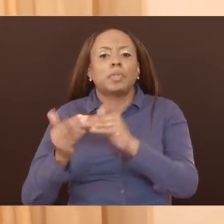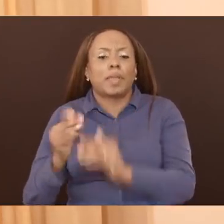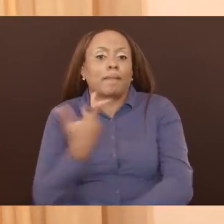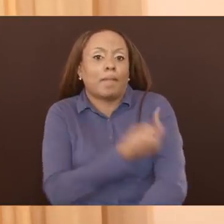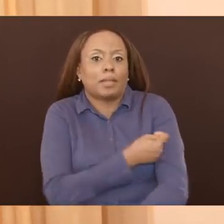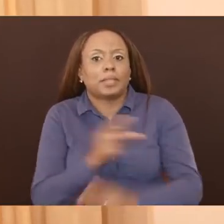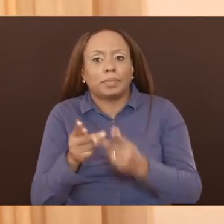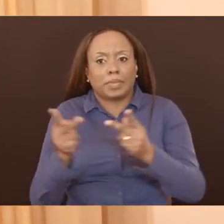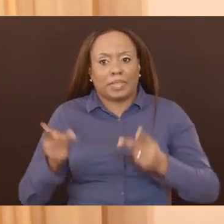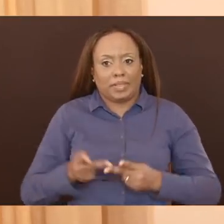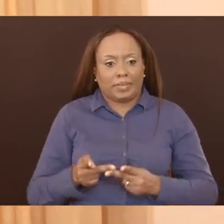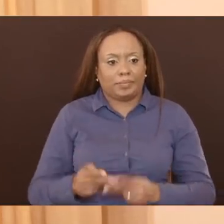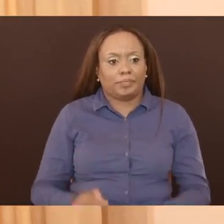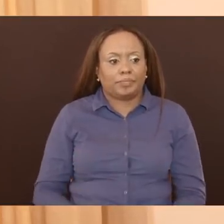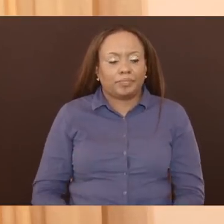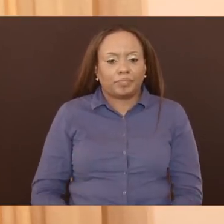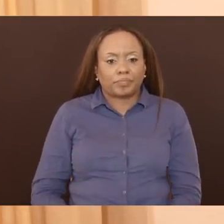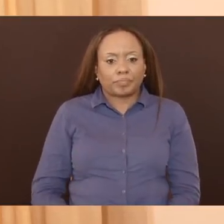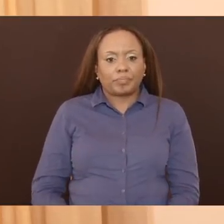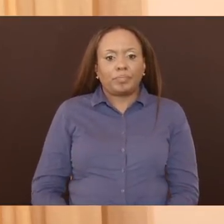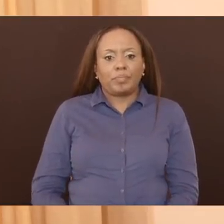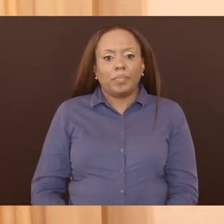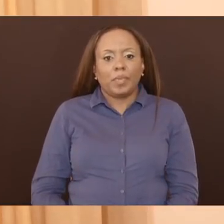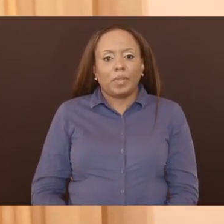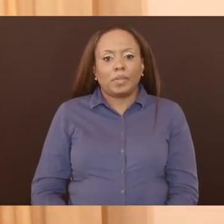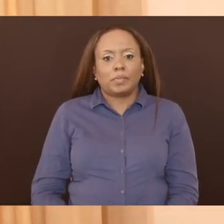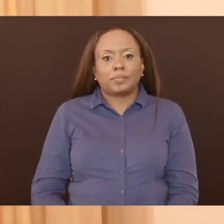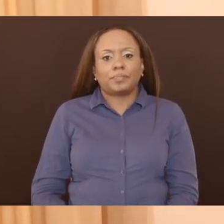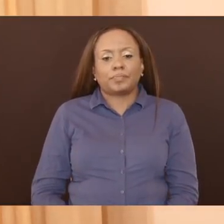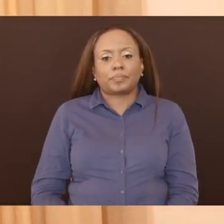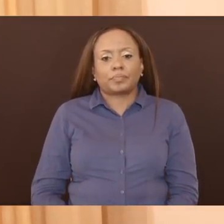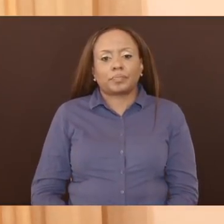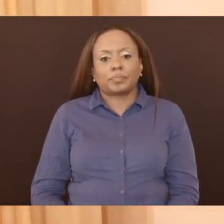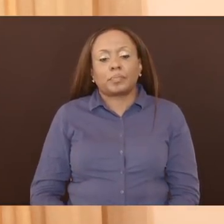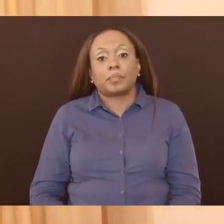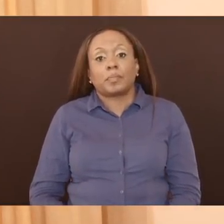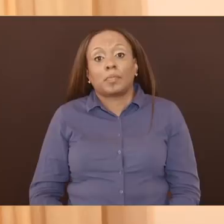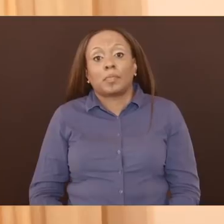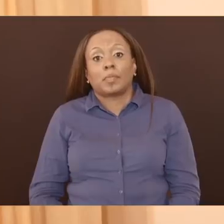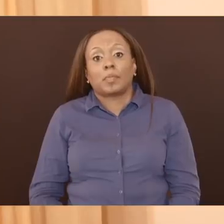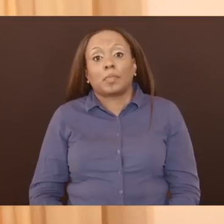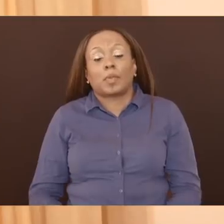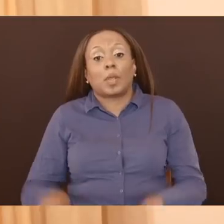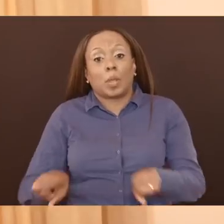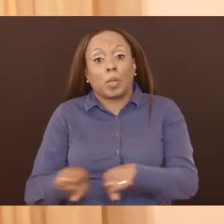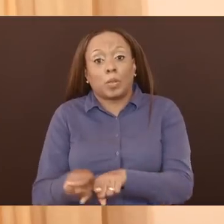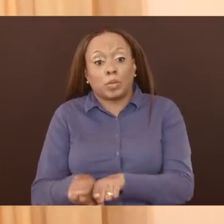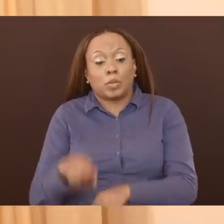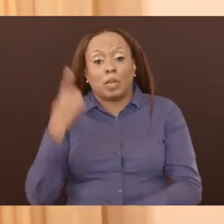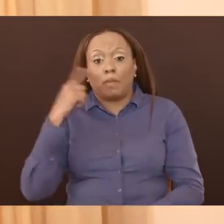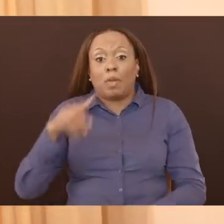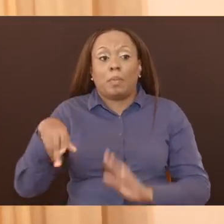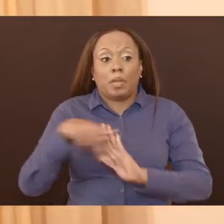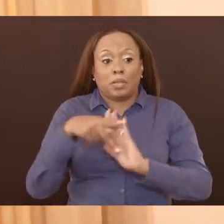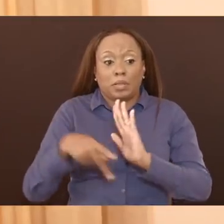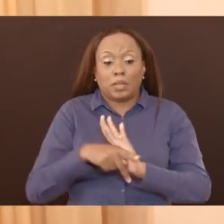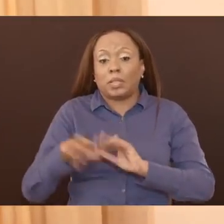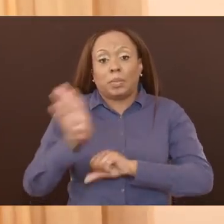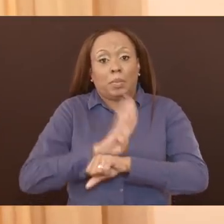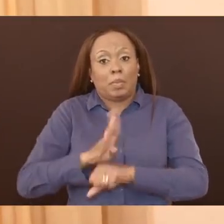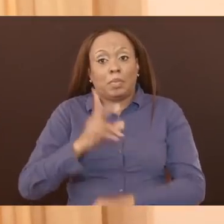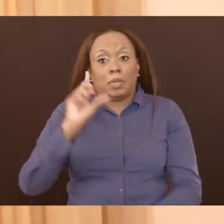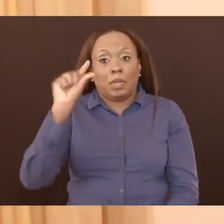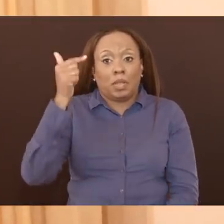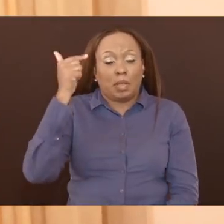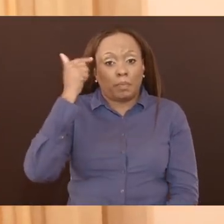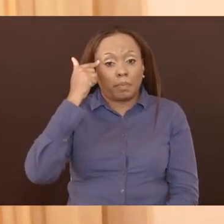also issued a directive to his officials that as a matter of policy, that the government of Barbados now will